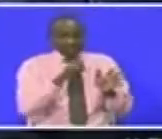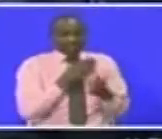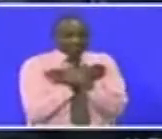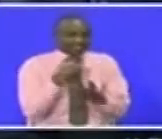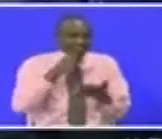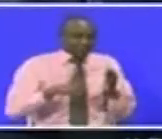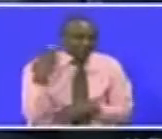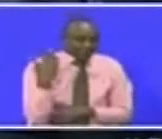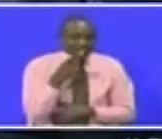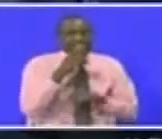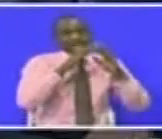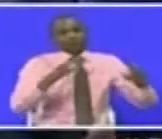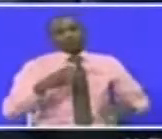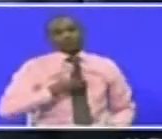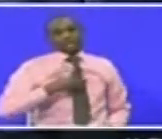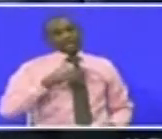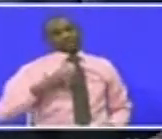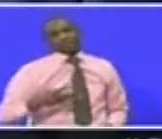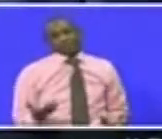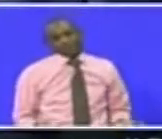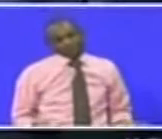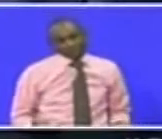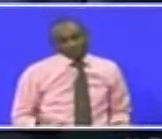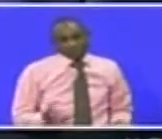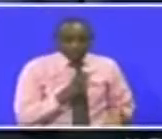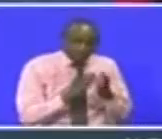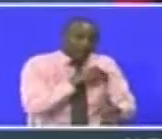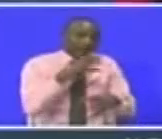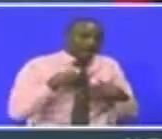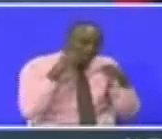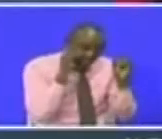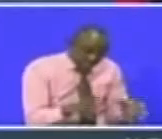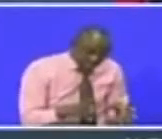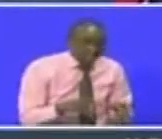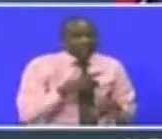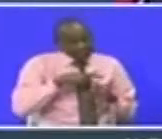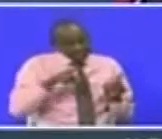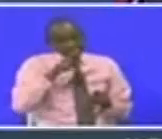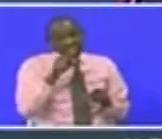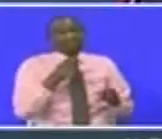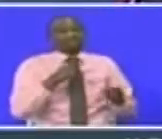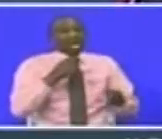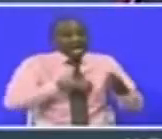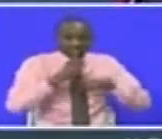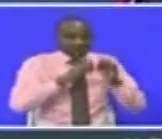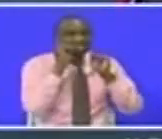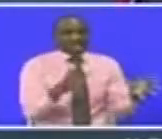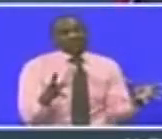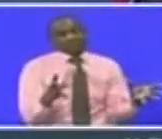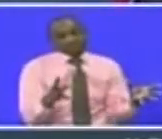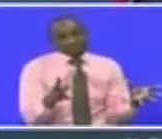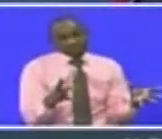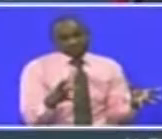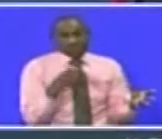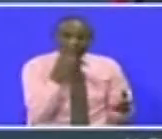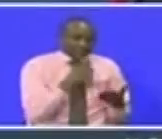it's a house of retirees. They are there. They have no one powers. Yes, there are some powers, but they cannot exercise them to the fullest. And I